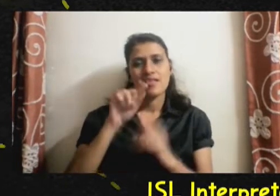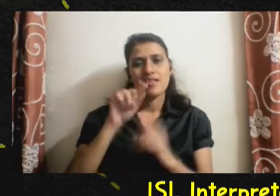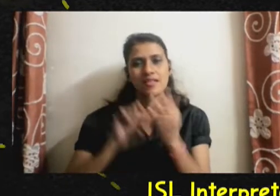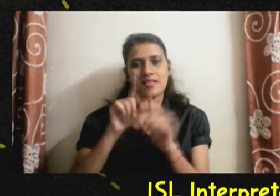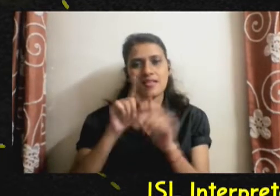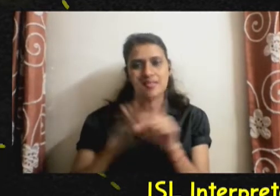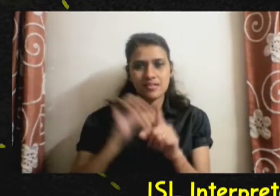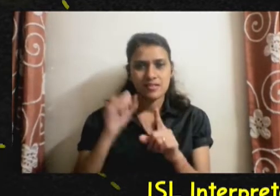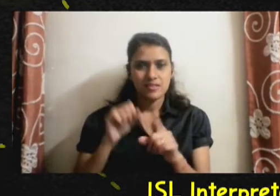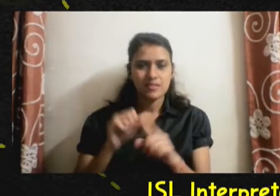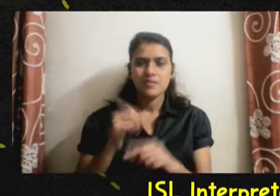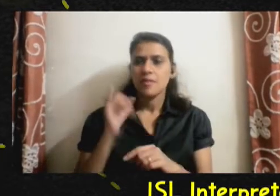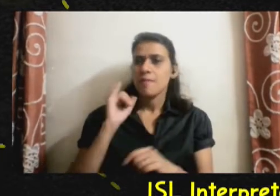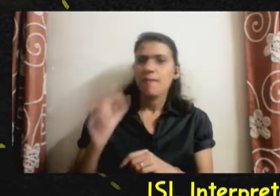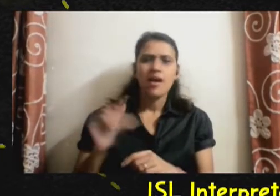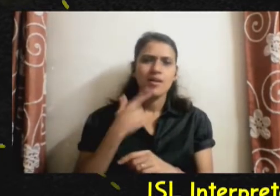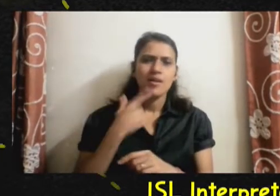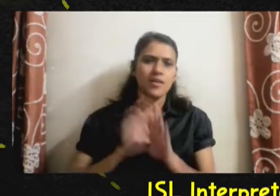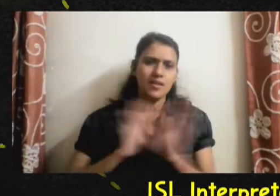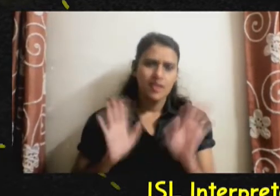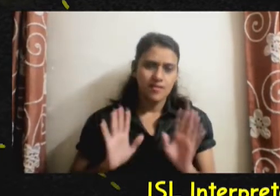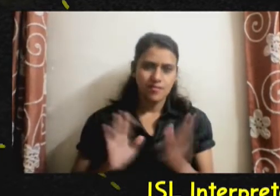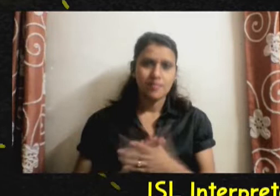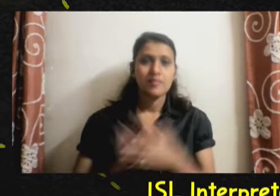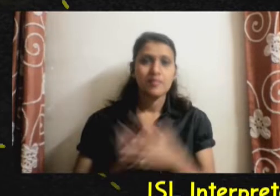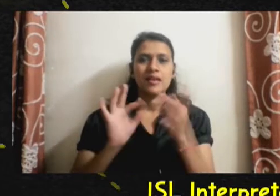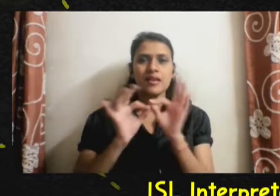thing. We'd like to speak to